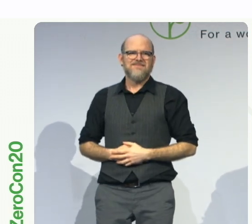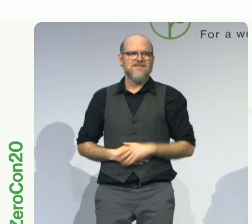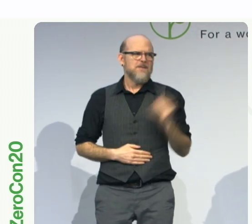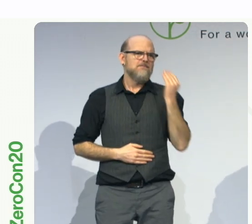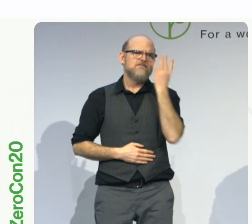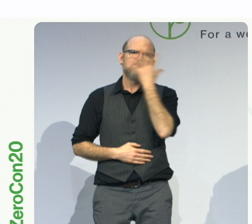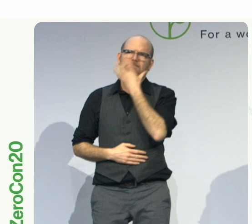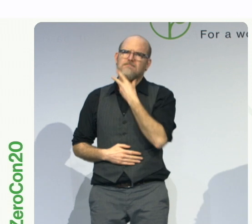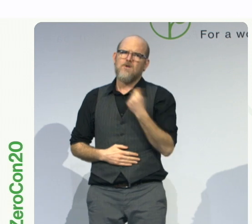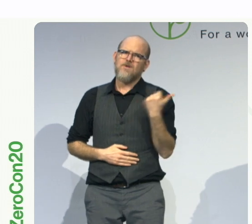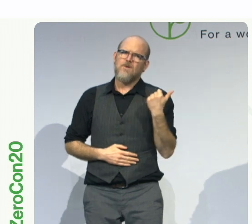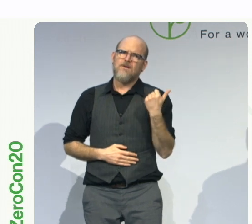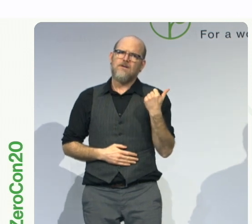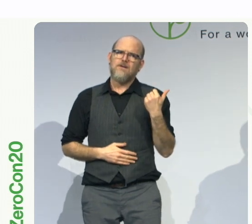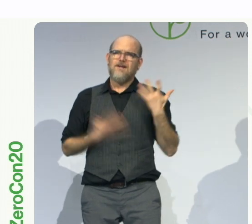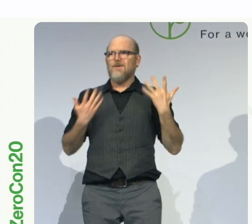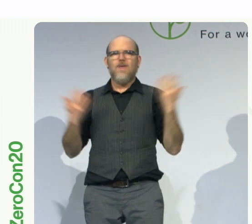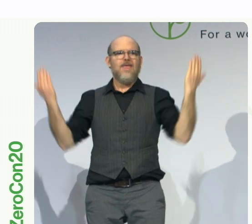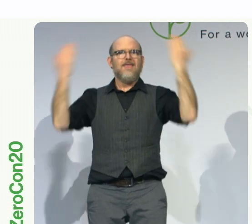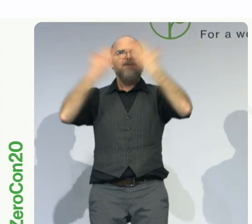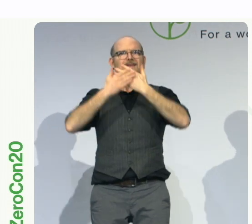So, okay, everyone,